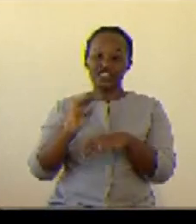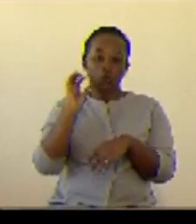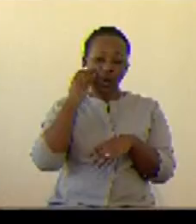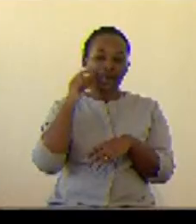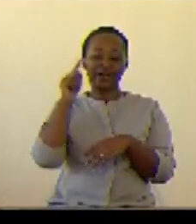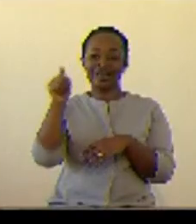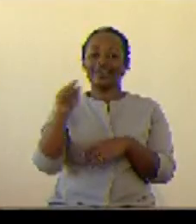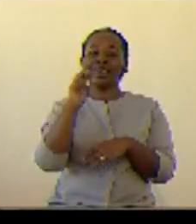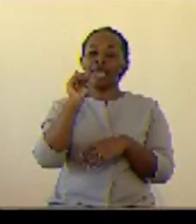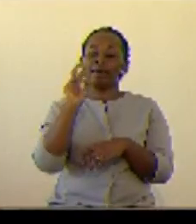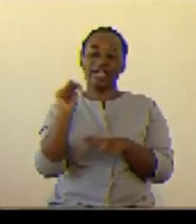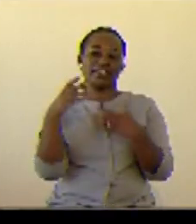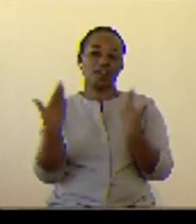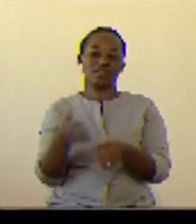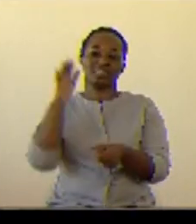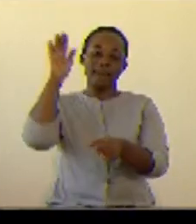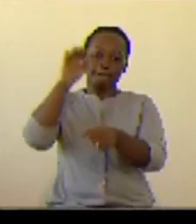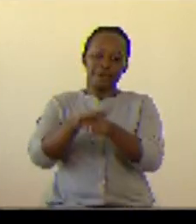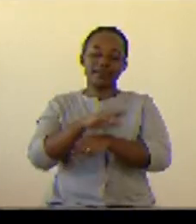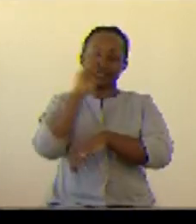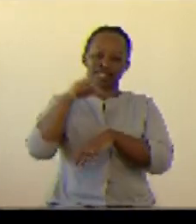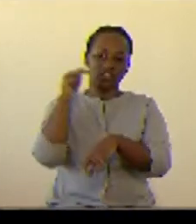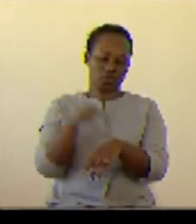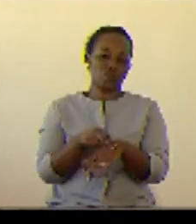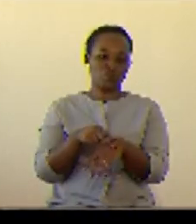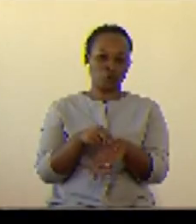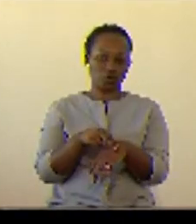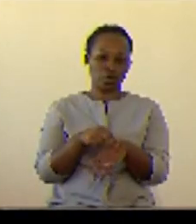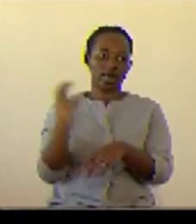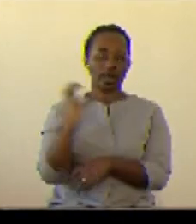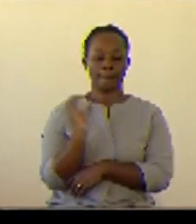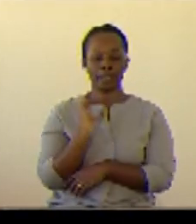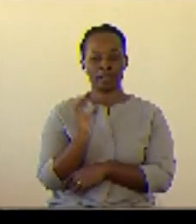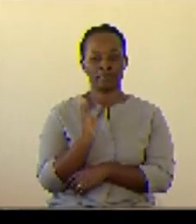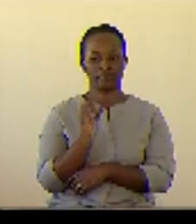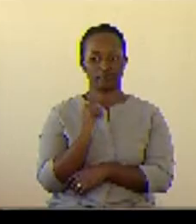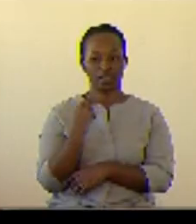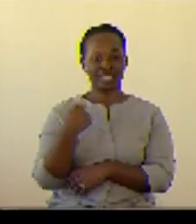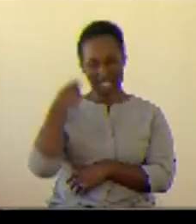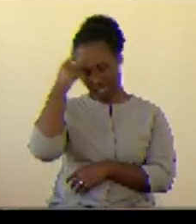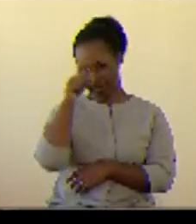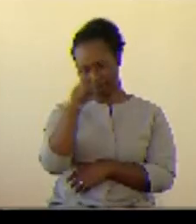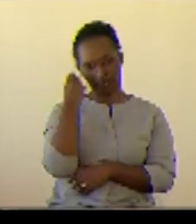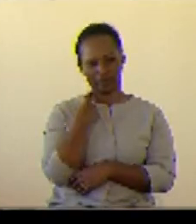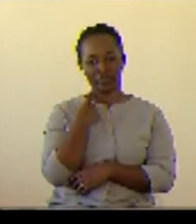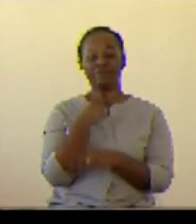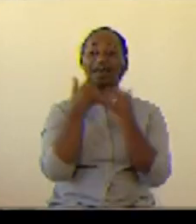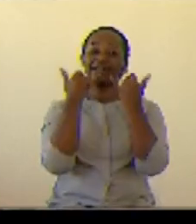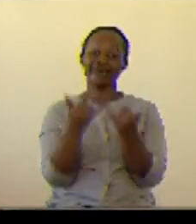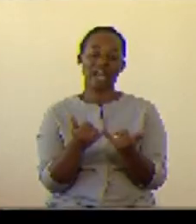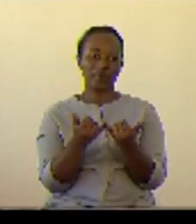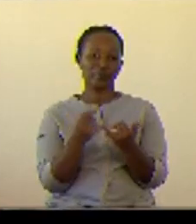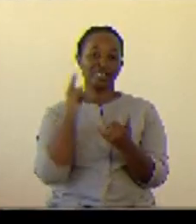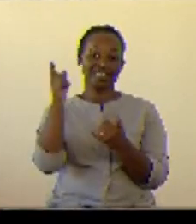corporations. They all produce soft drinks and some alcohol. I think we are together. Now,